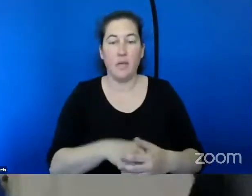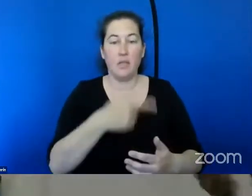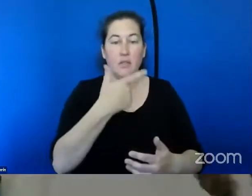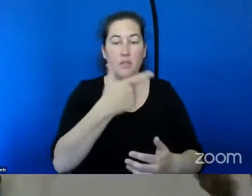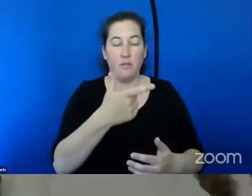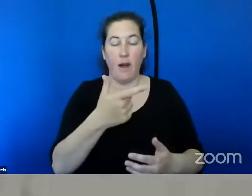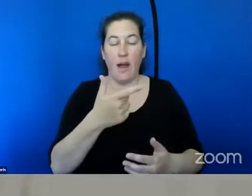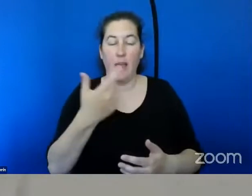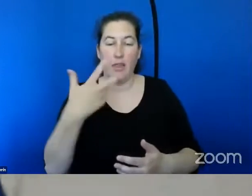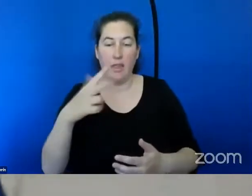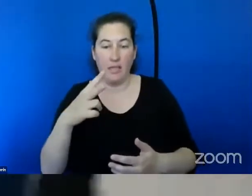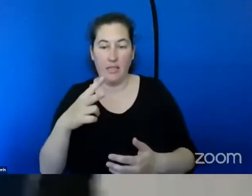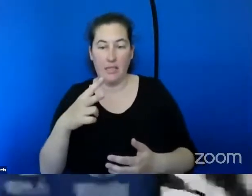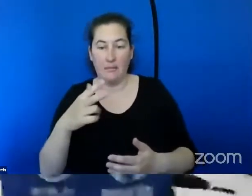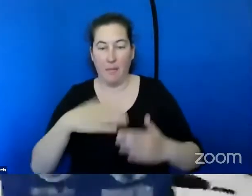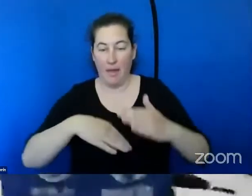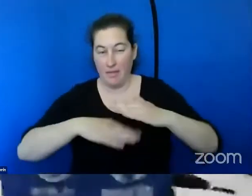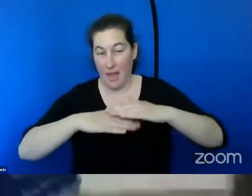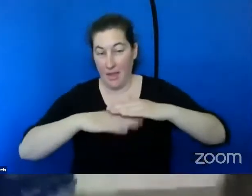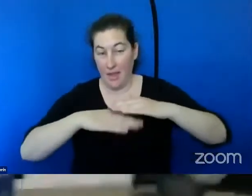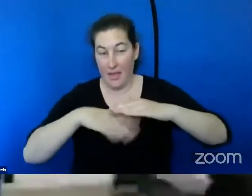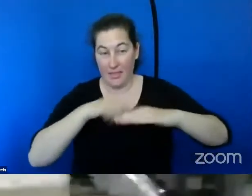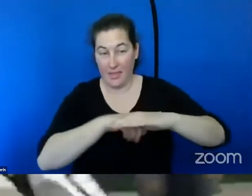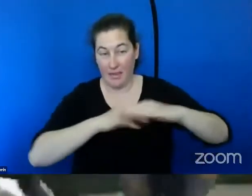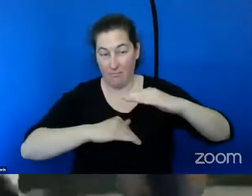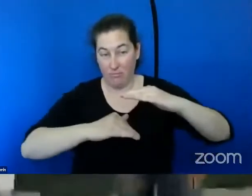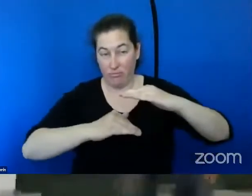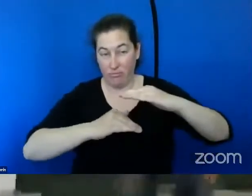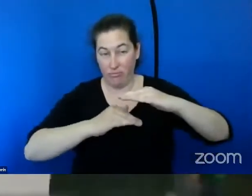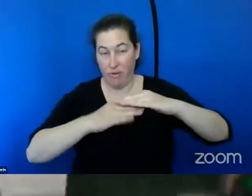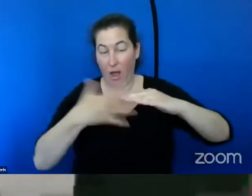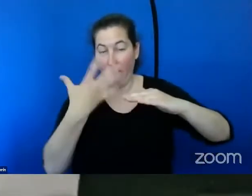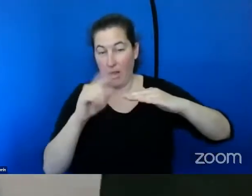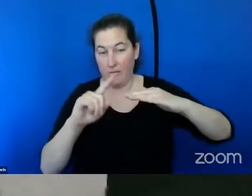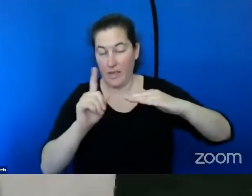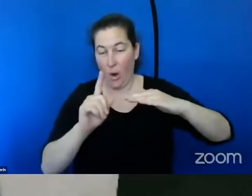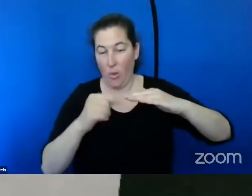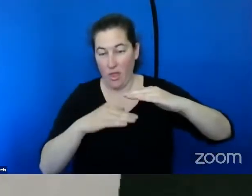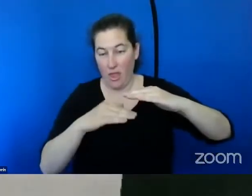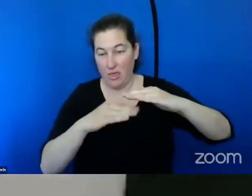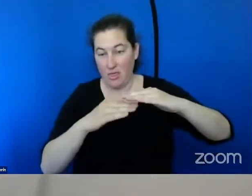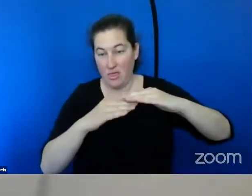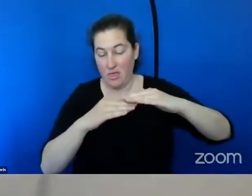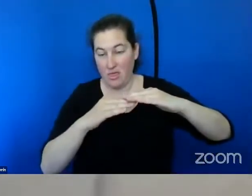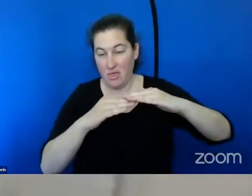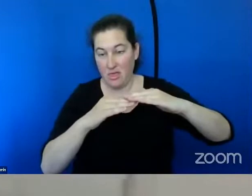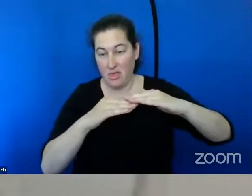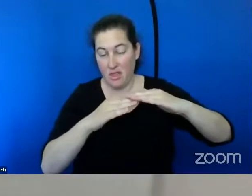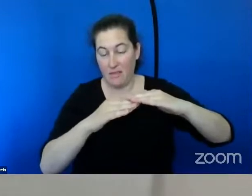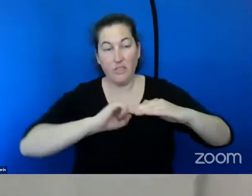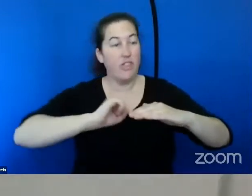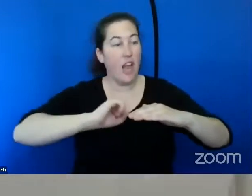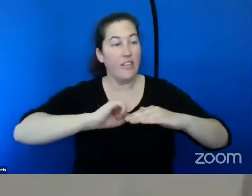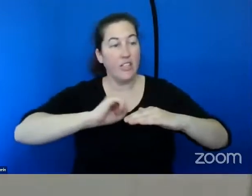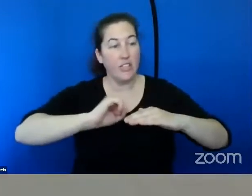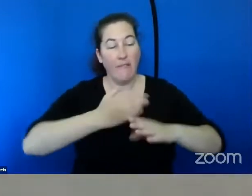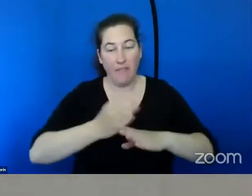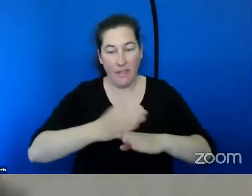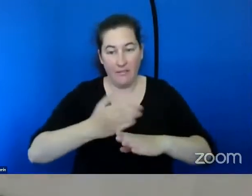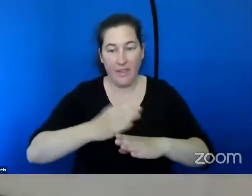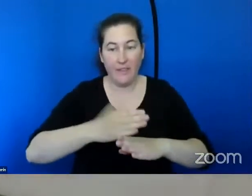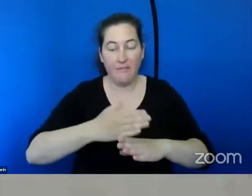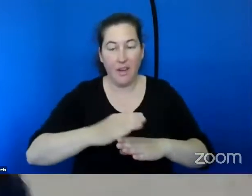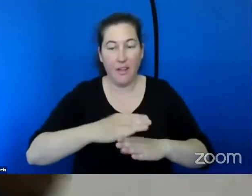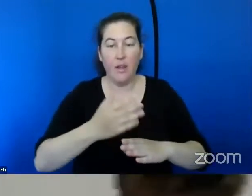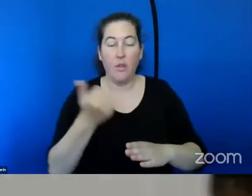Last coin, 3 minutes has got to be the target. There's 10 seconds left on the clock. Drops that coin into position. And